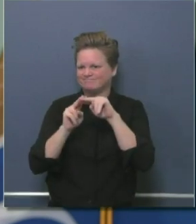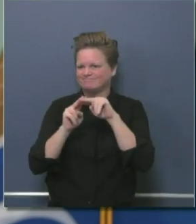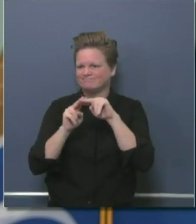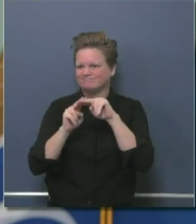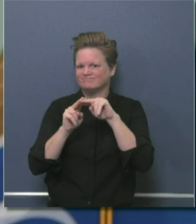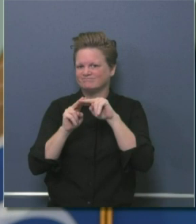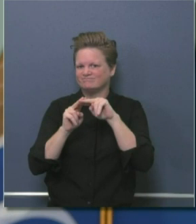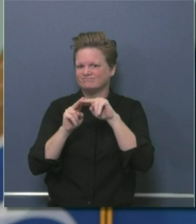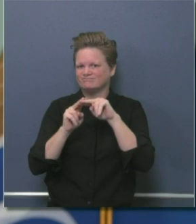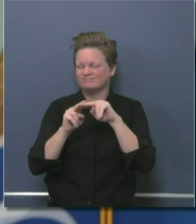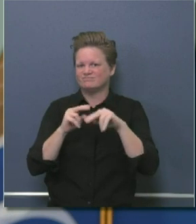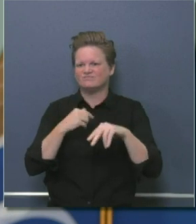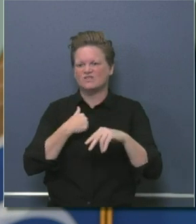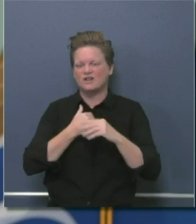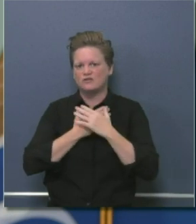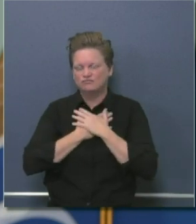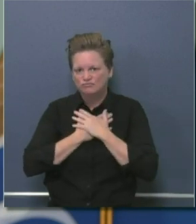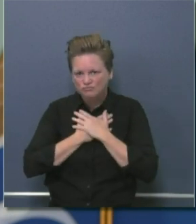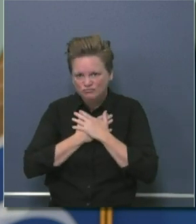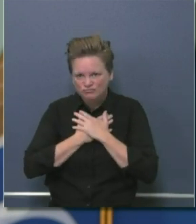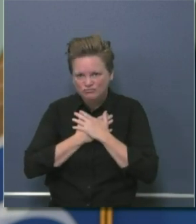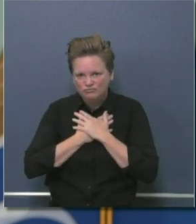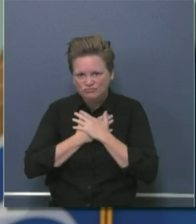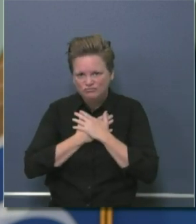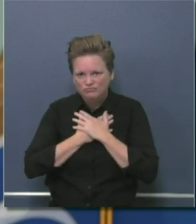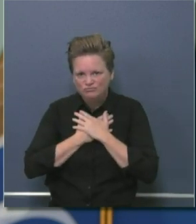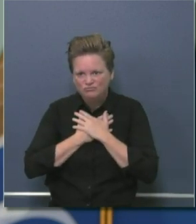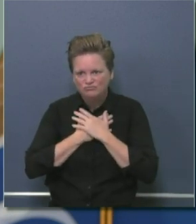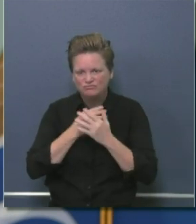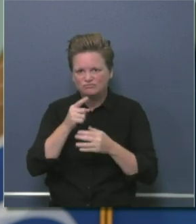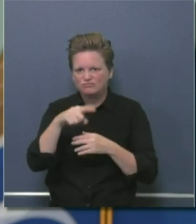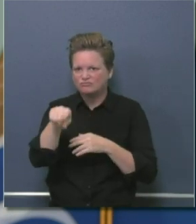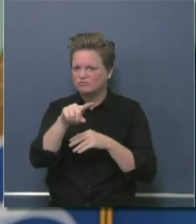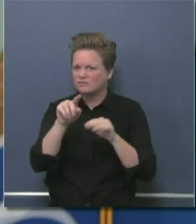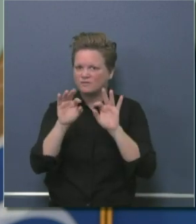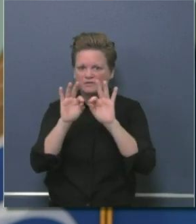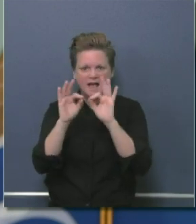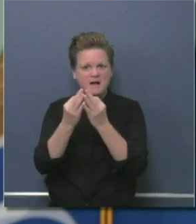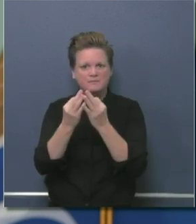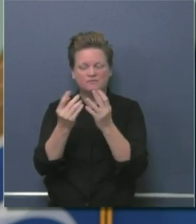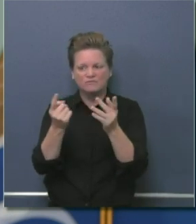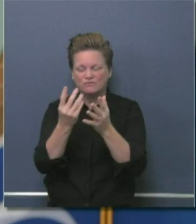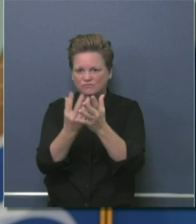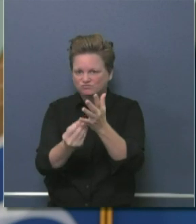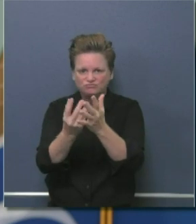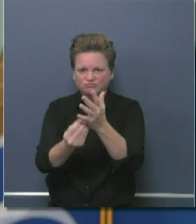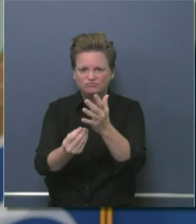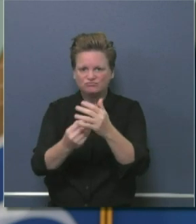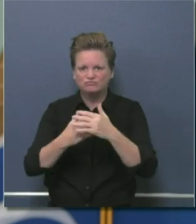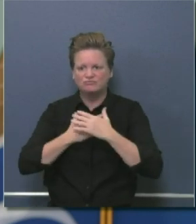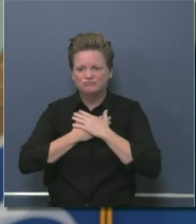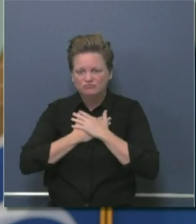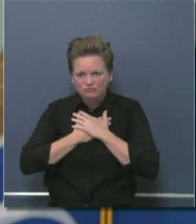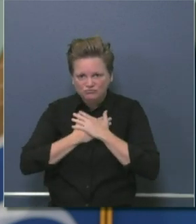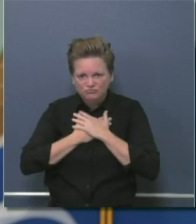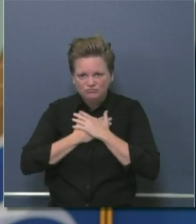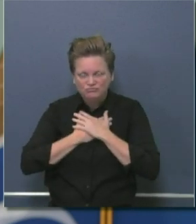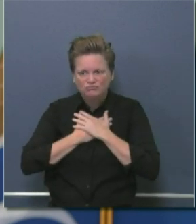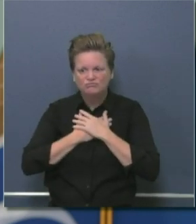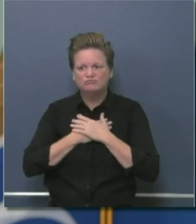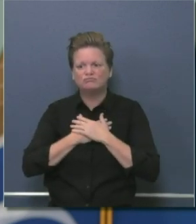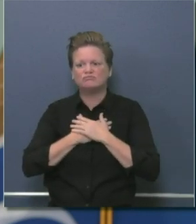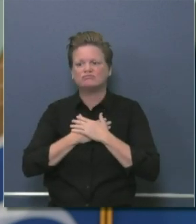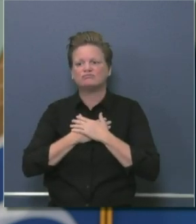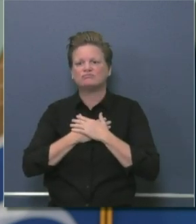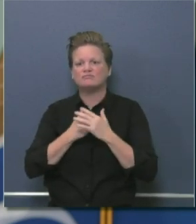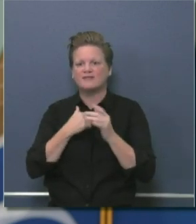deep condolences, sympathy, and just once again, pains me to say, announce that